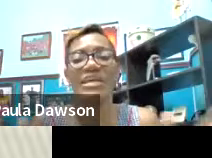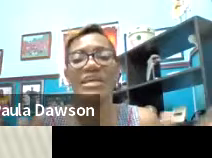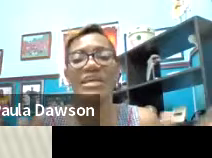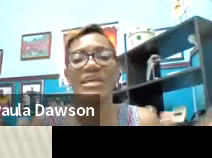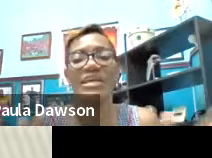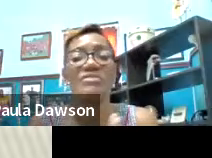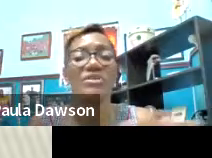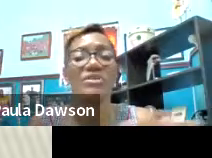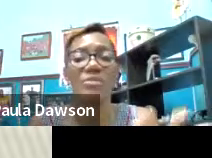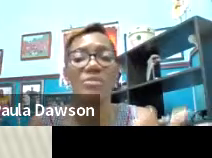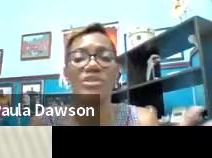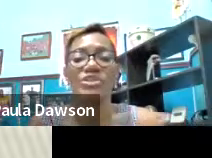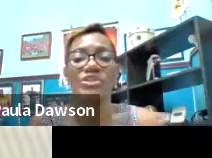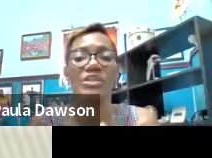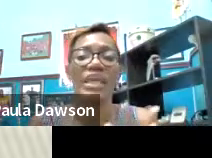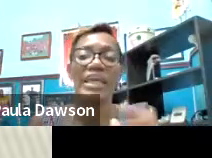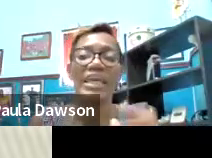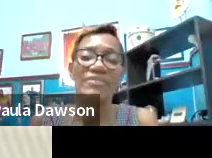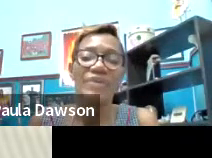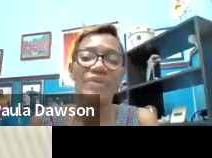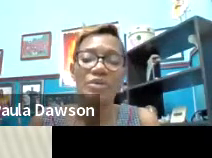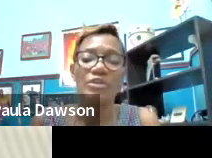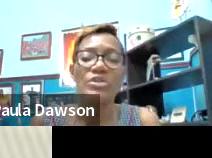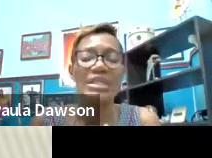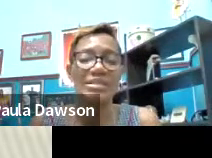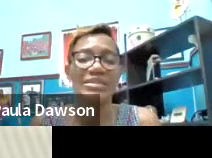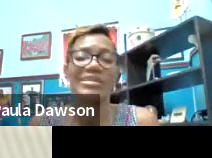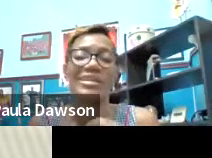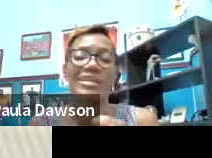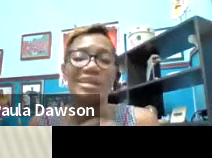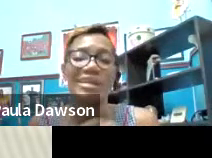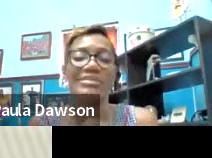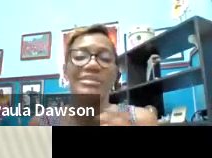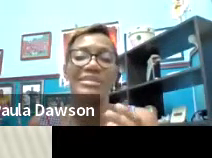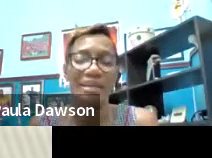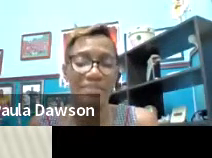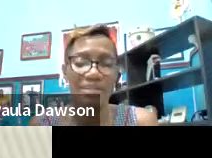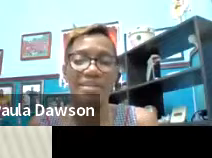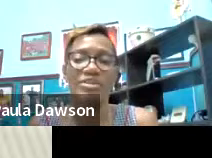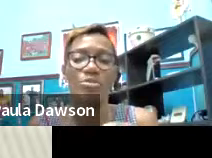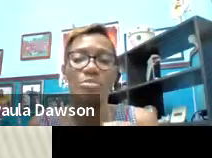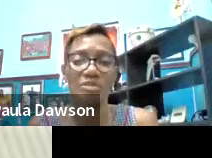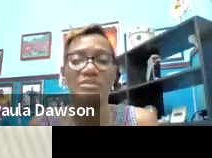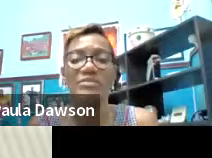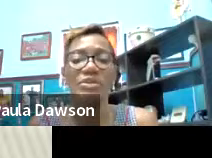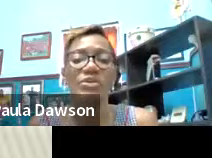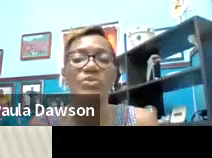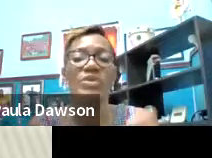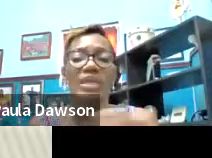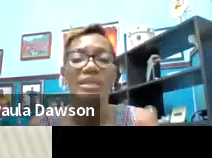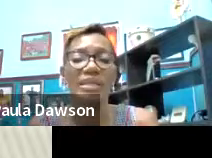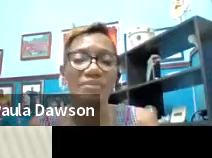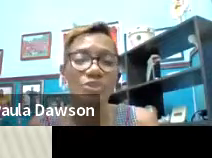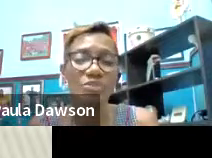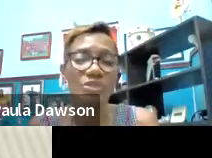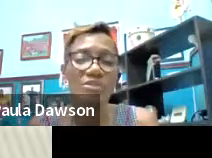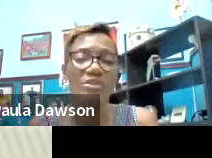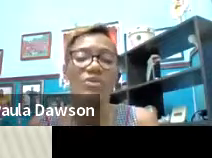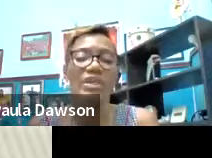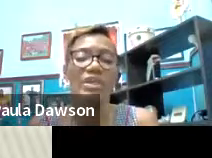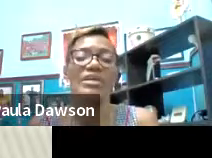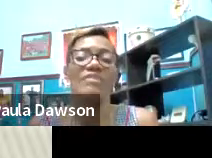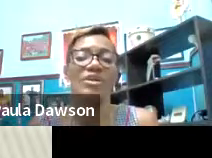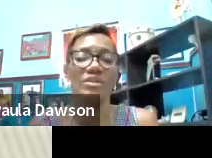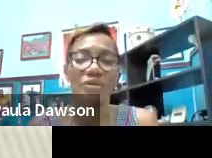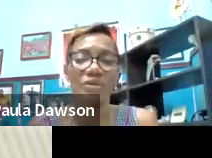we've not had any severe complication. If, however, you inject a lot directly in the blood vessel, you can have tremors,